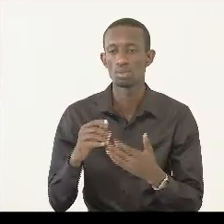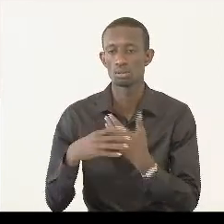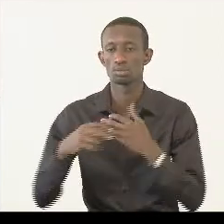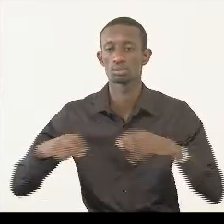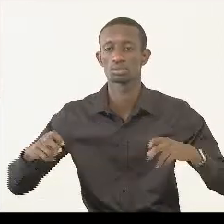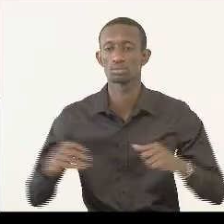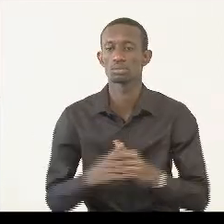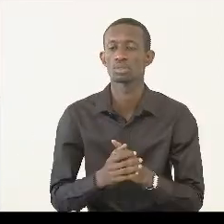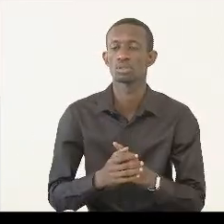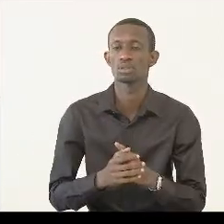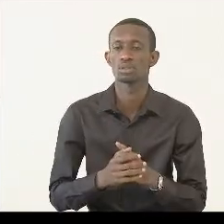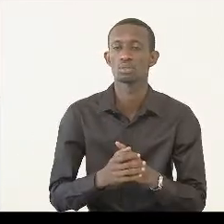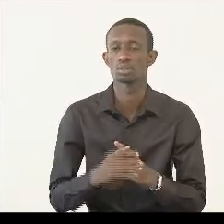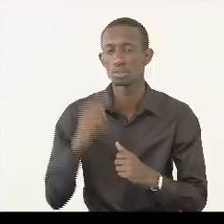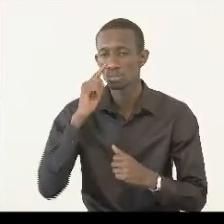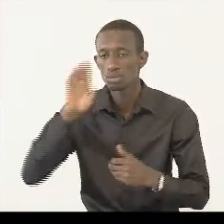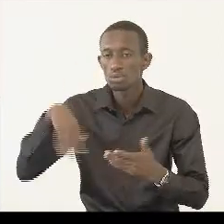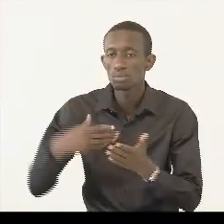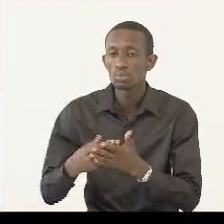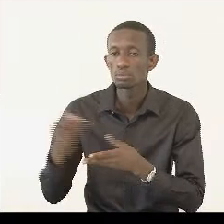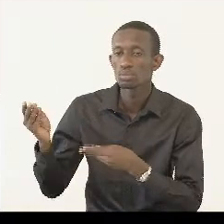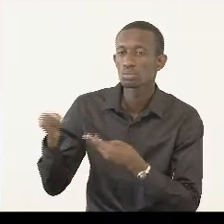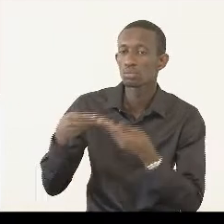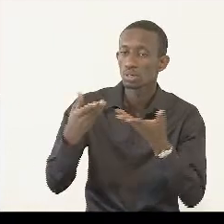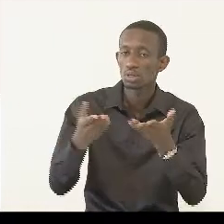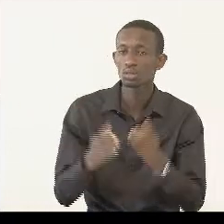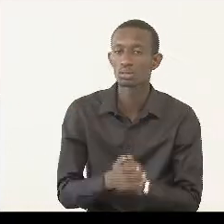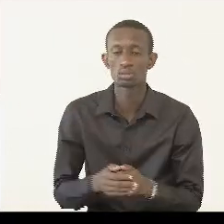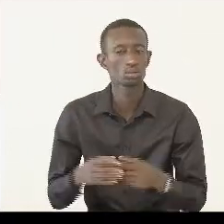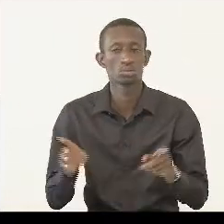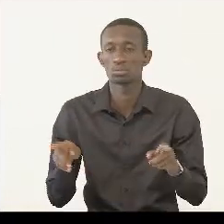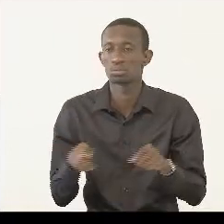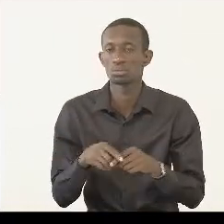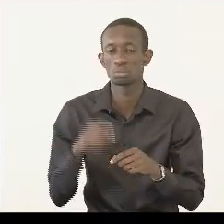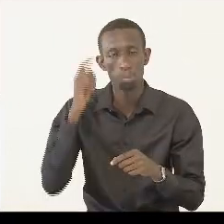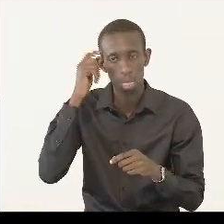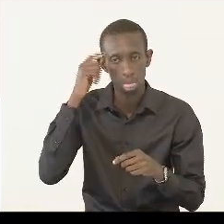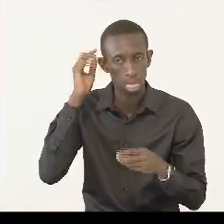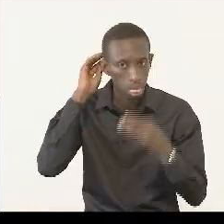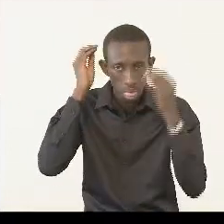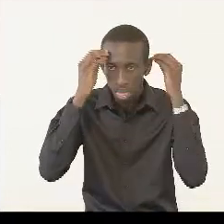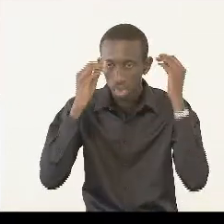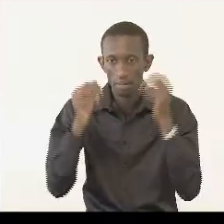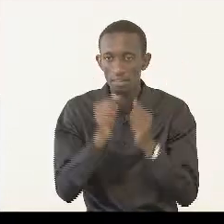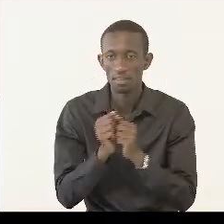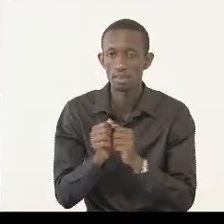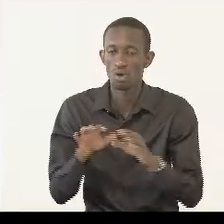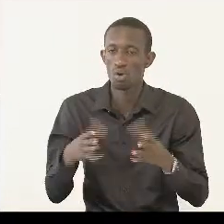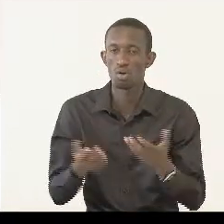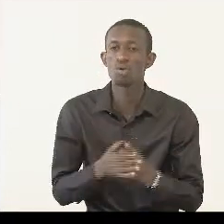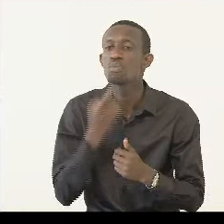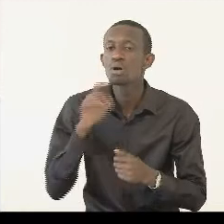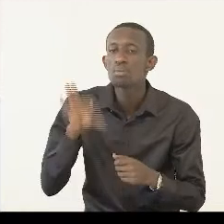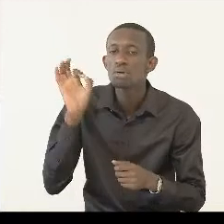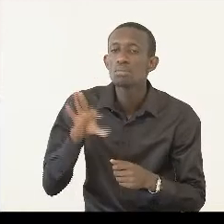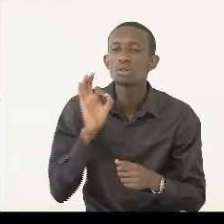So everything is provided for. It's now like putting your head together and be able to wrap it up using multiple choice and matching